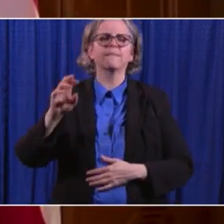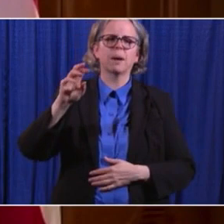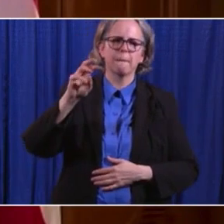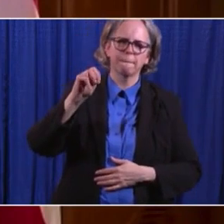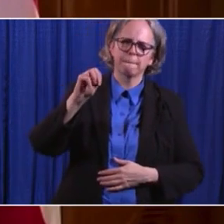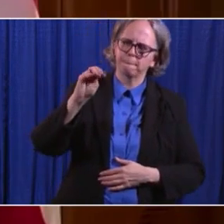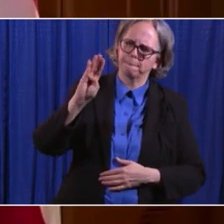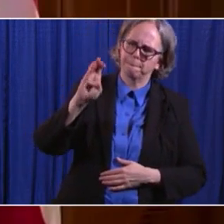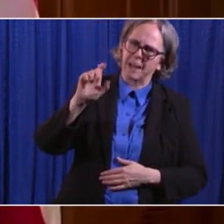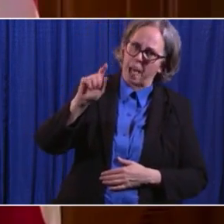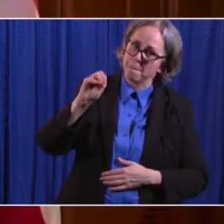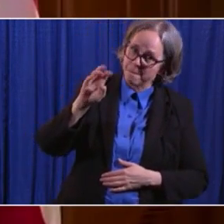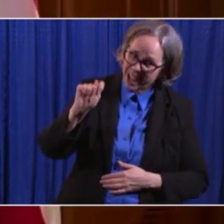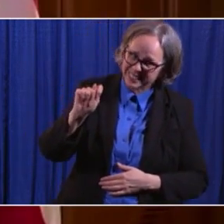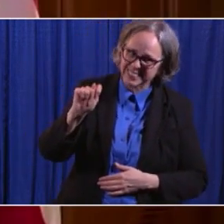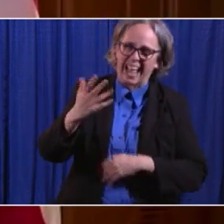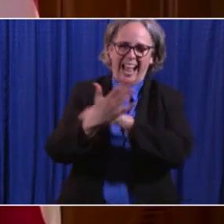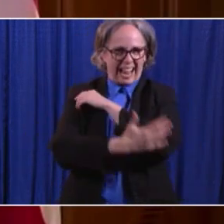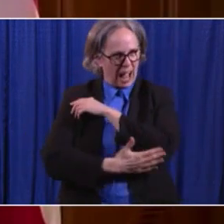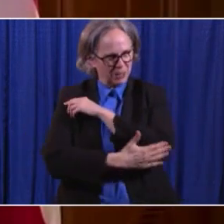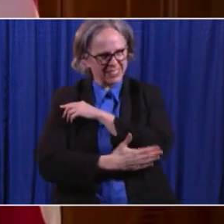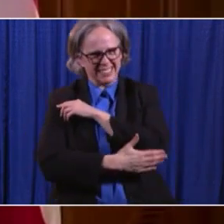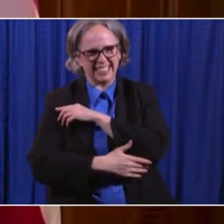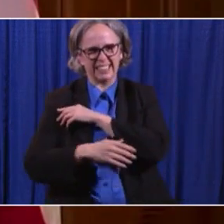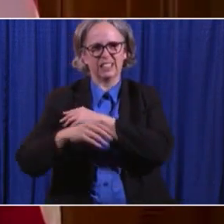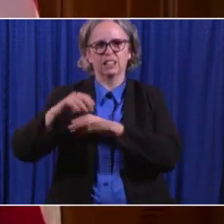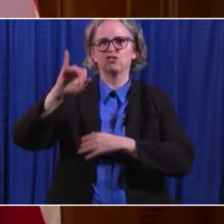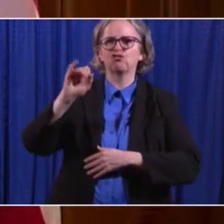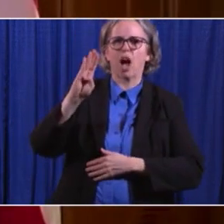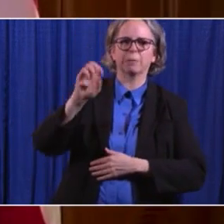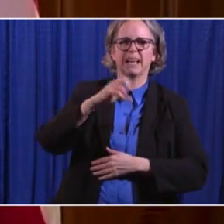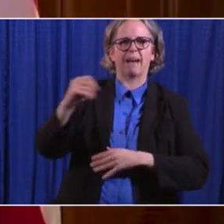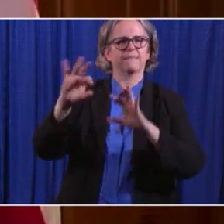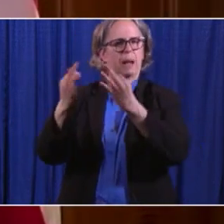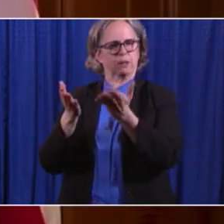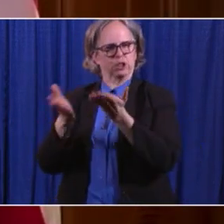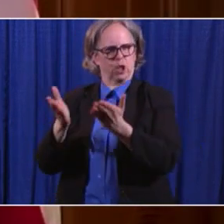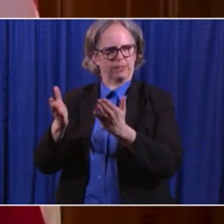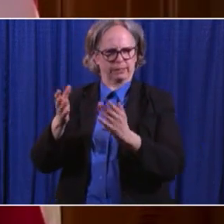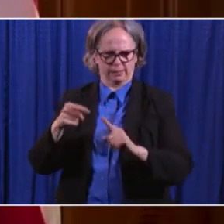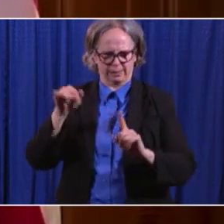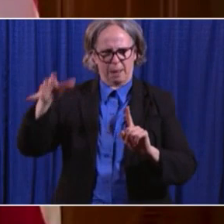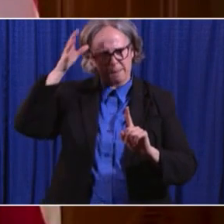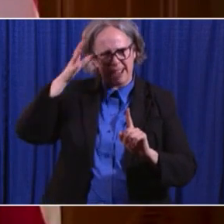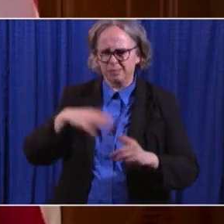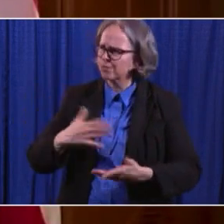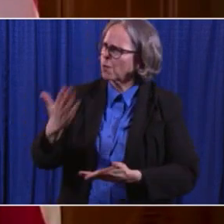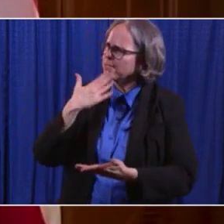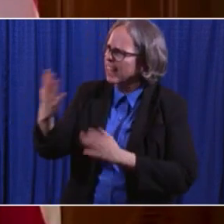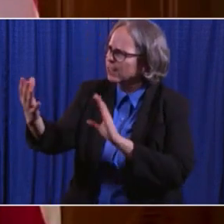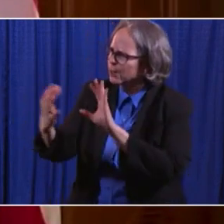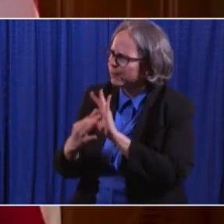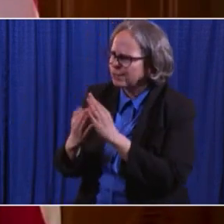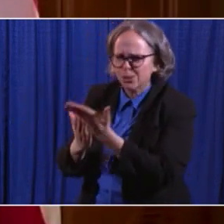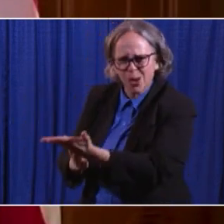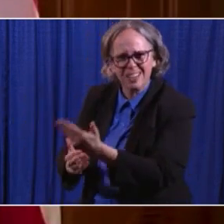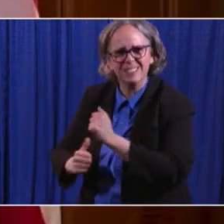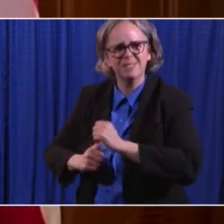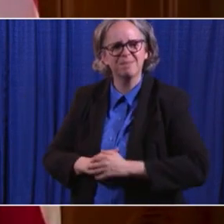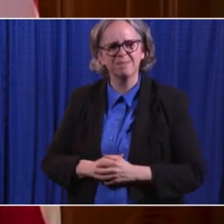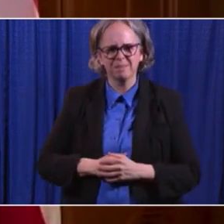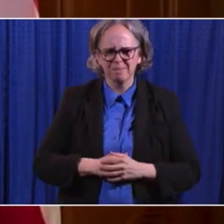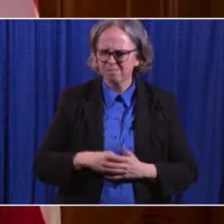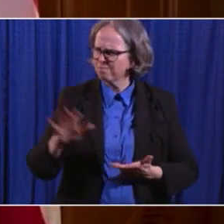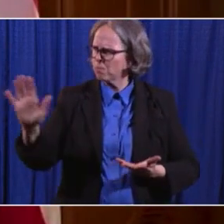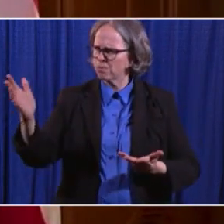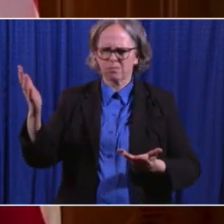you very, very much for joining us today. And you want to help us maybe understand what it means to